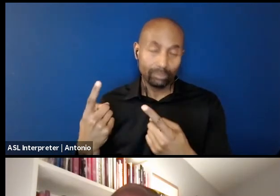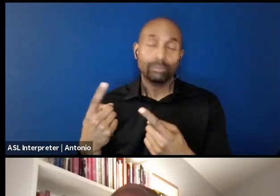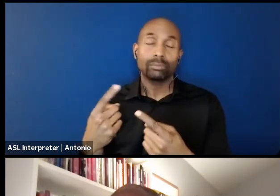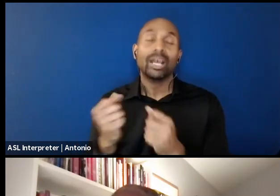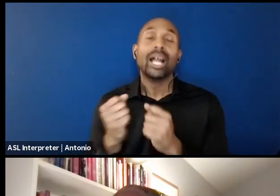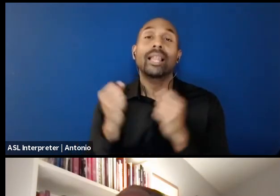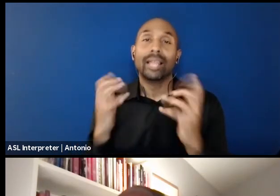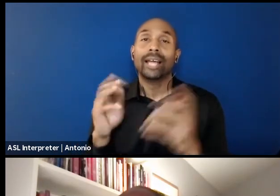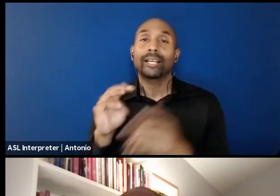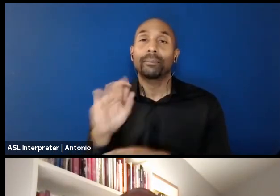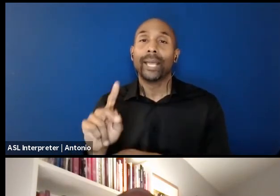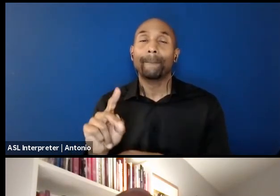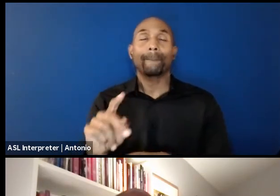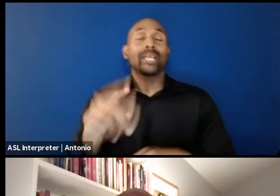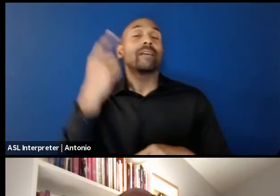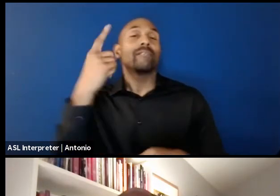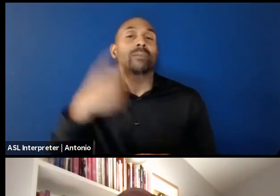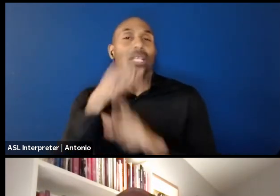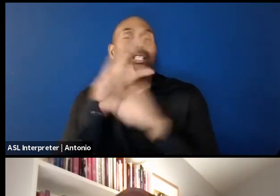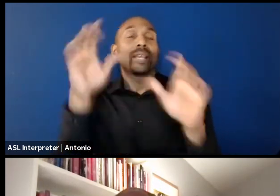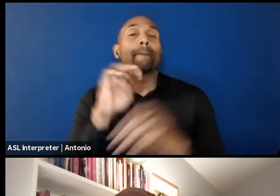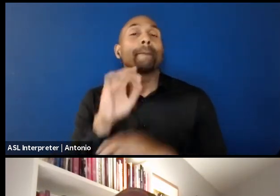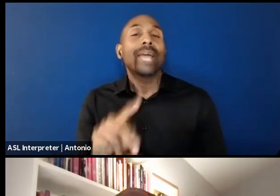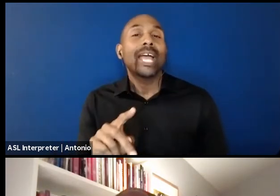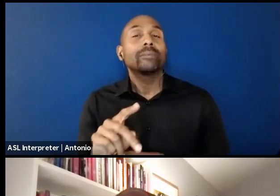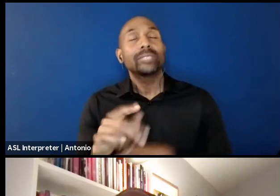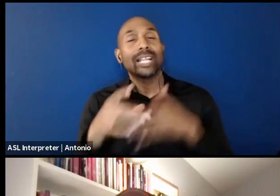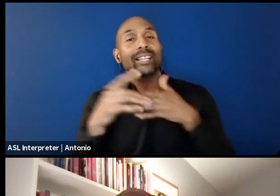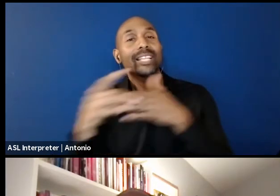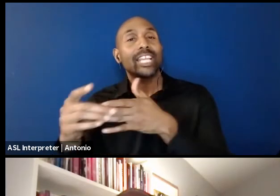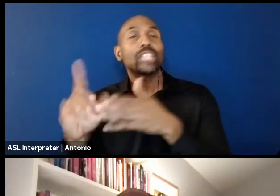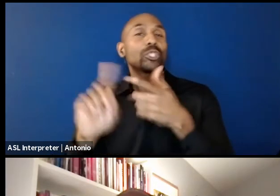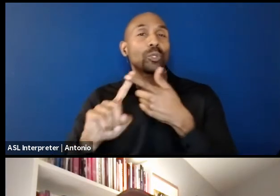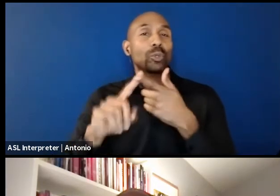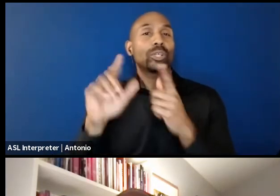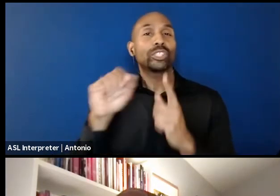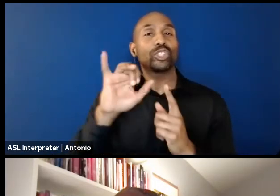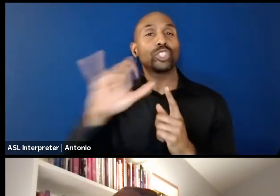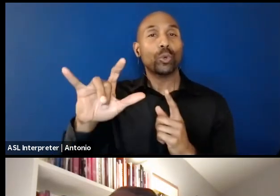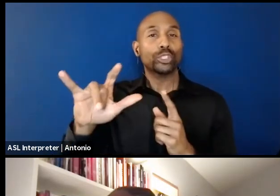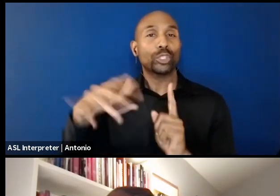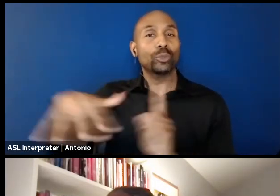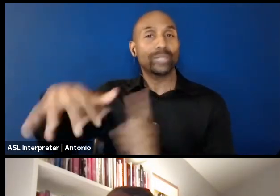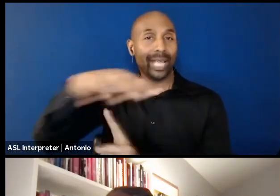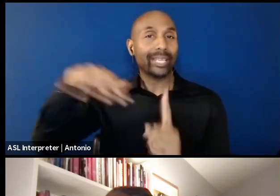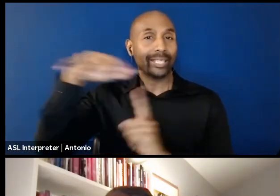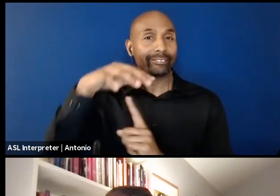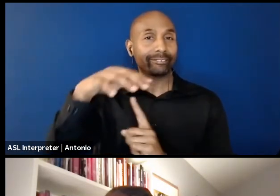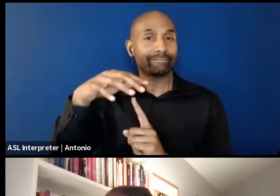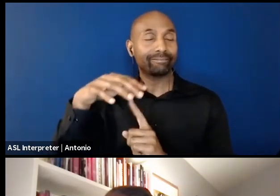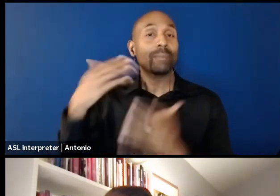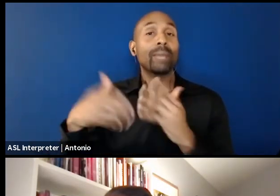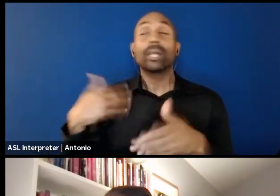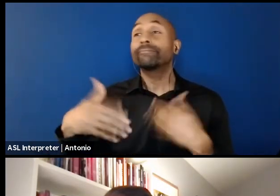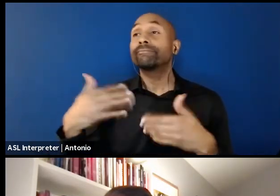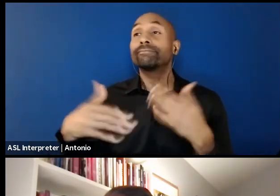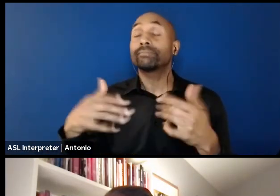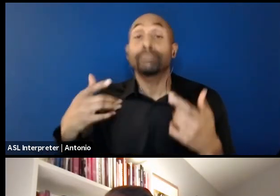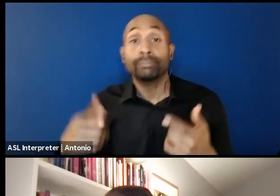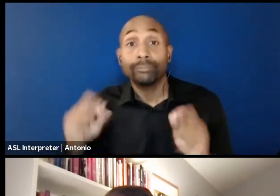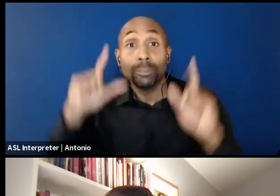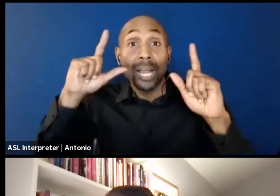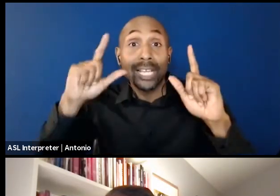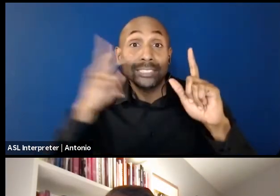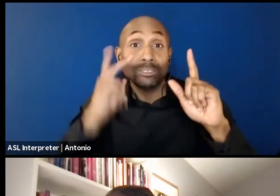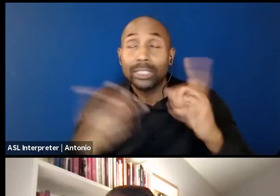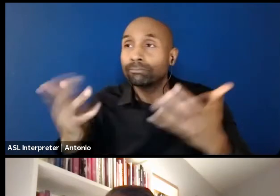Maps lead you into social settings, right? Unanticipated social settings. Geography is far